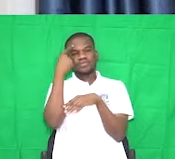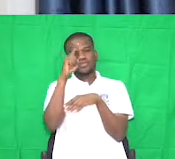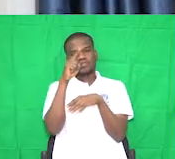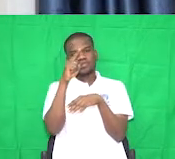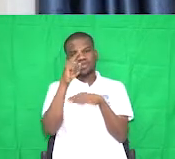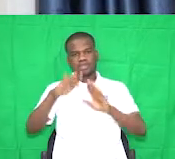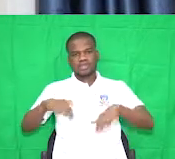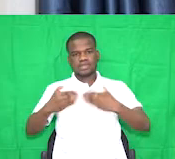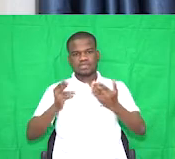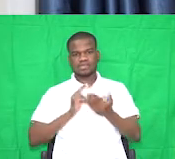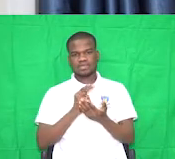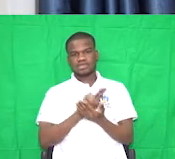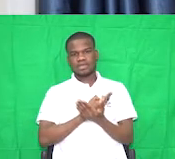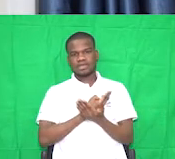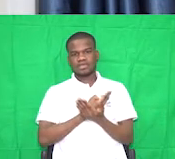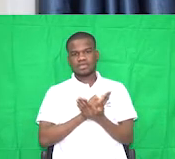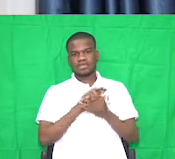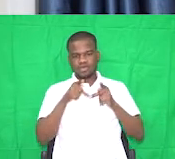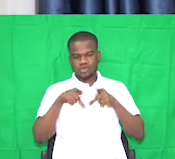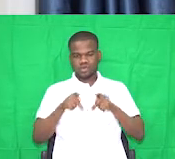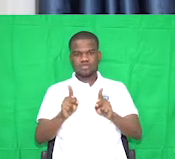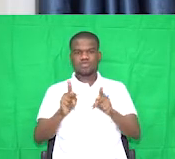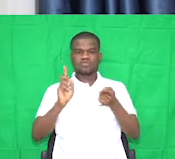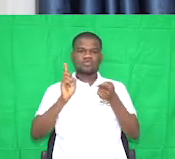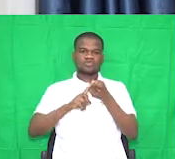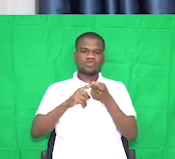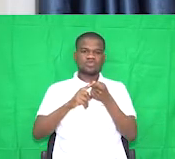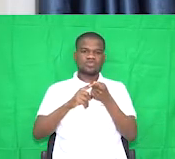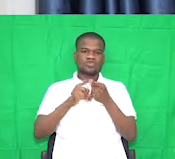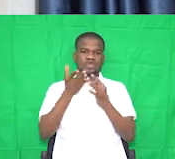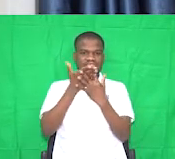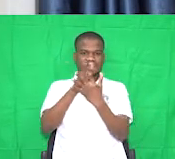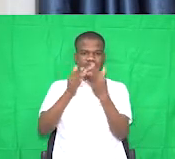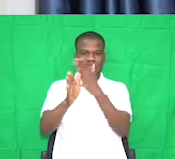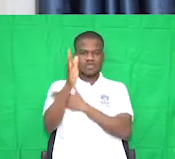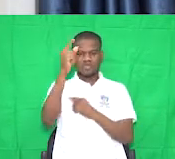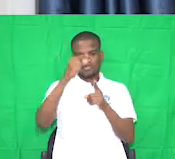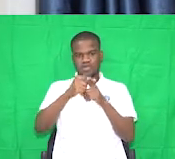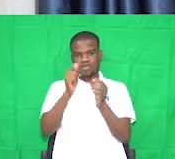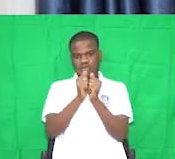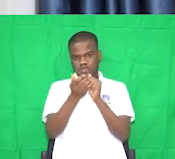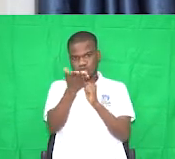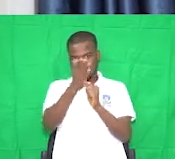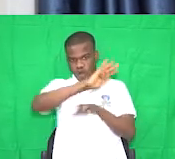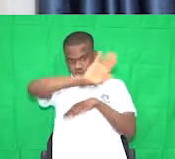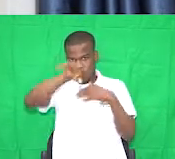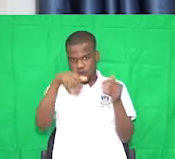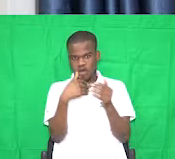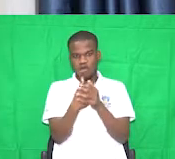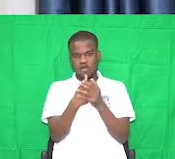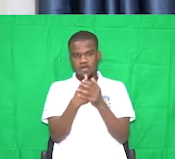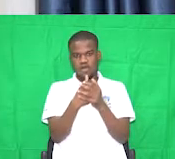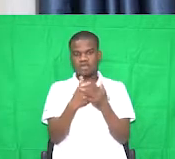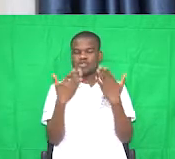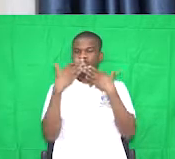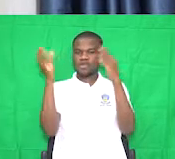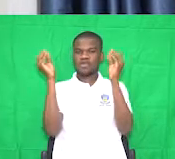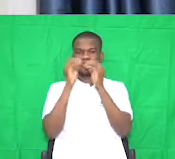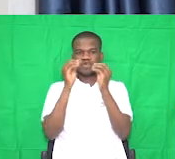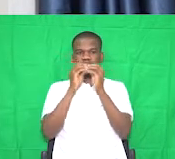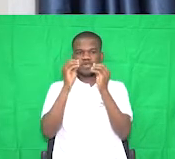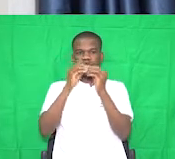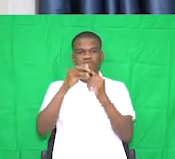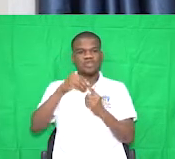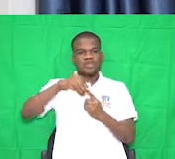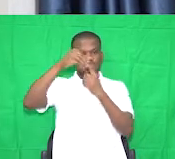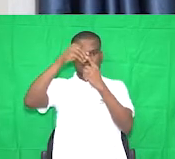for granting us the privilege and the opportunity to share the word of God at this outgate occasion of